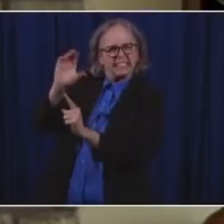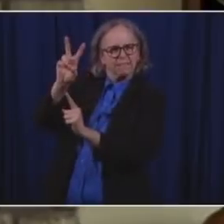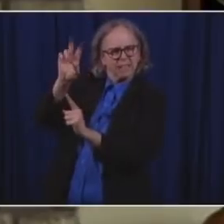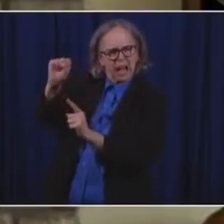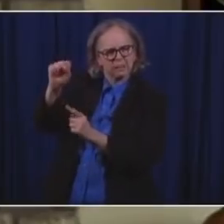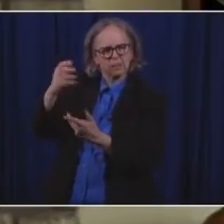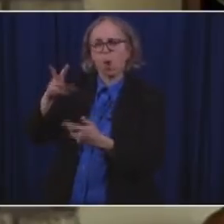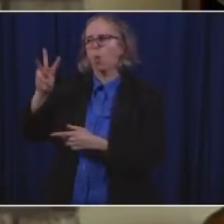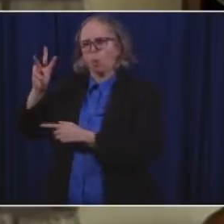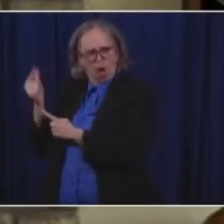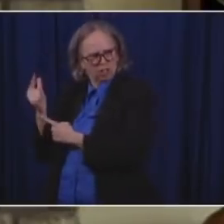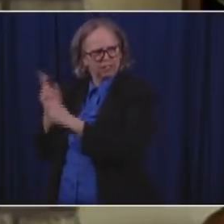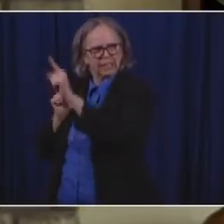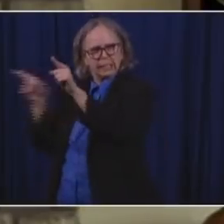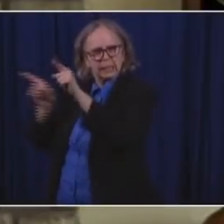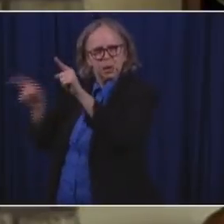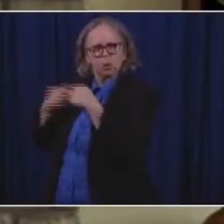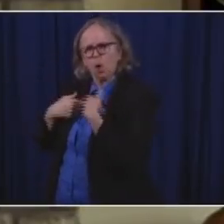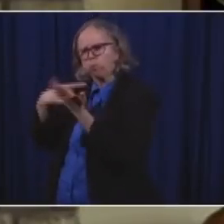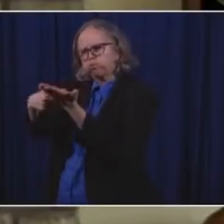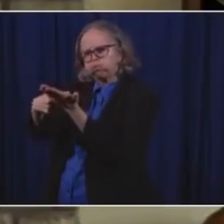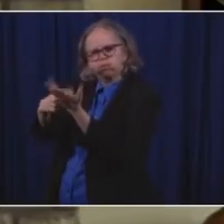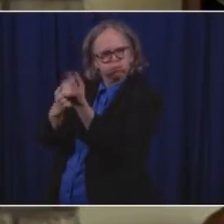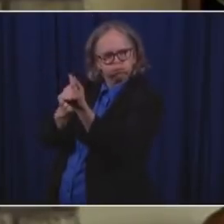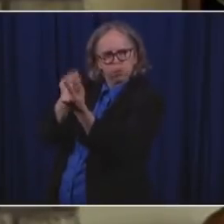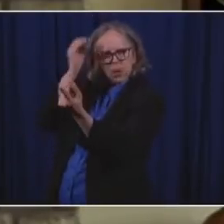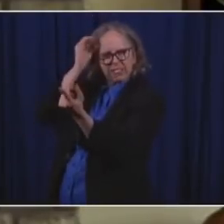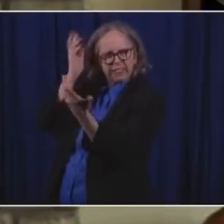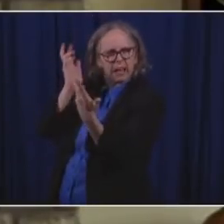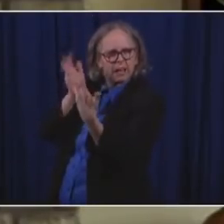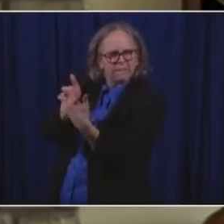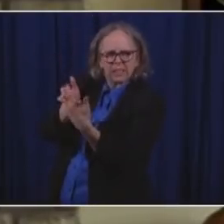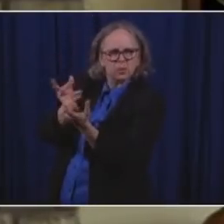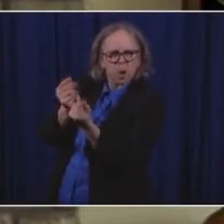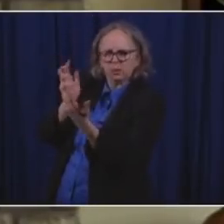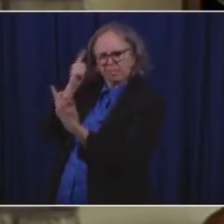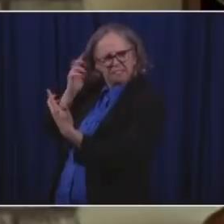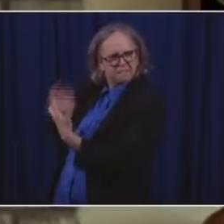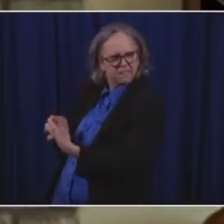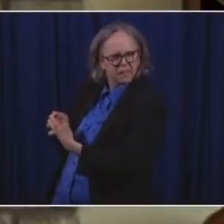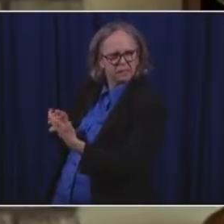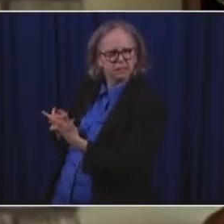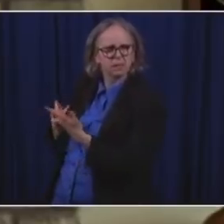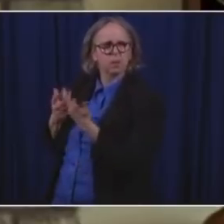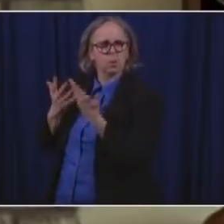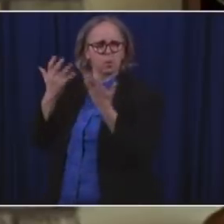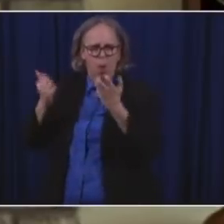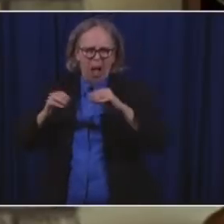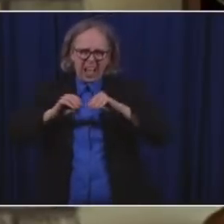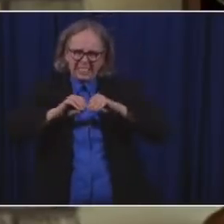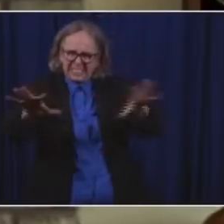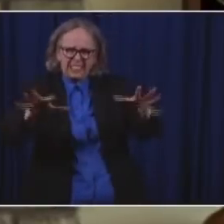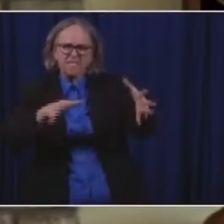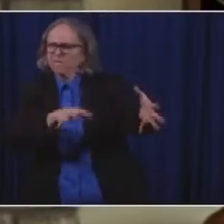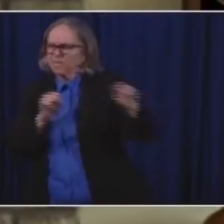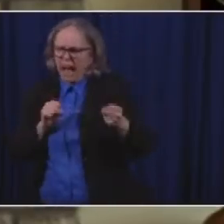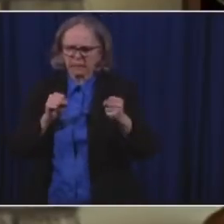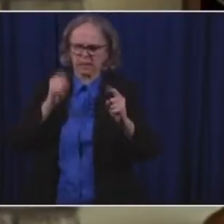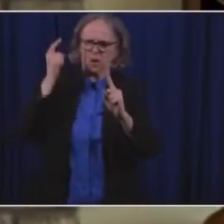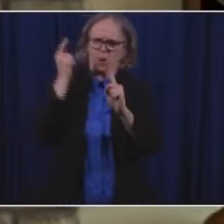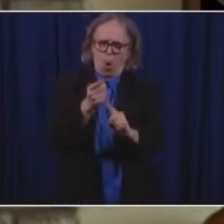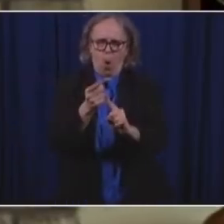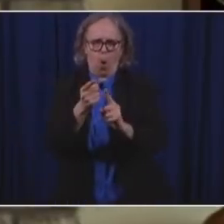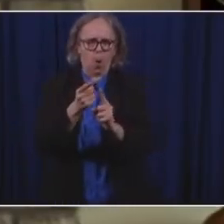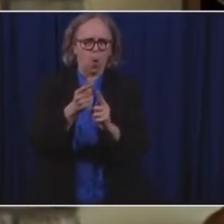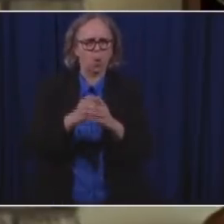Walgreens, it makes sense if we want to get this out as quickly as we can to be going